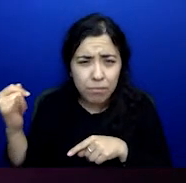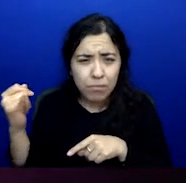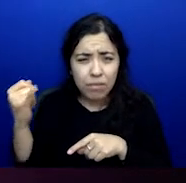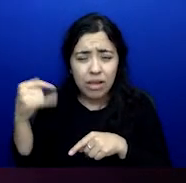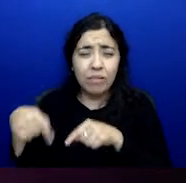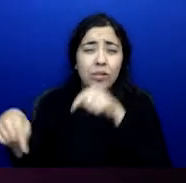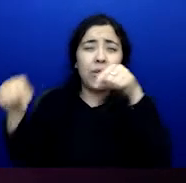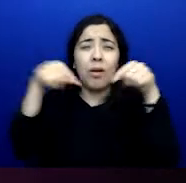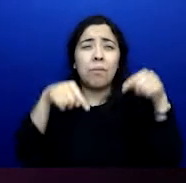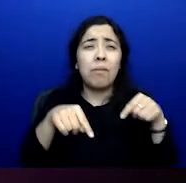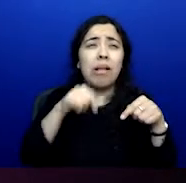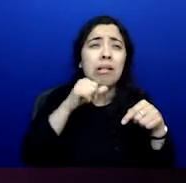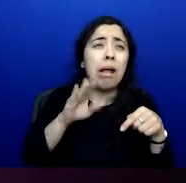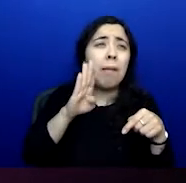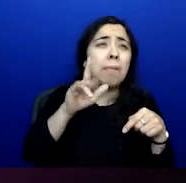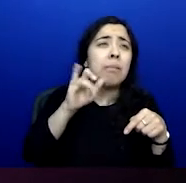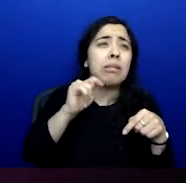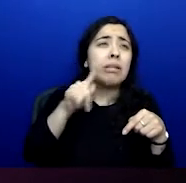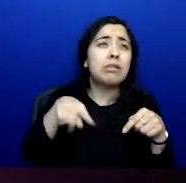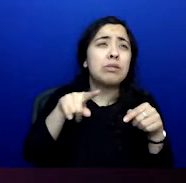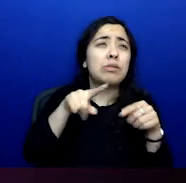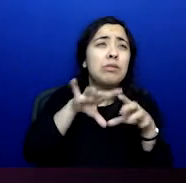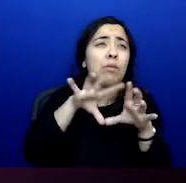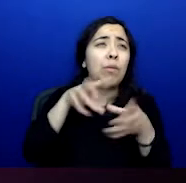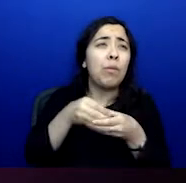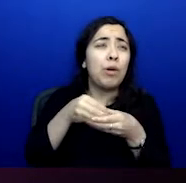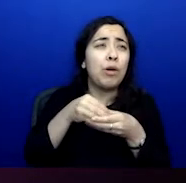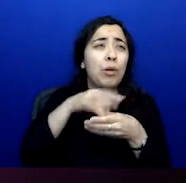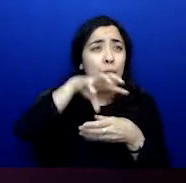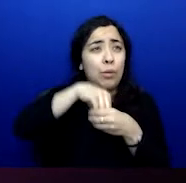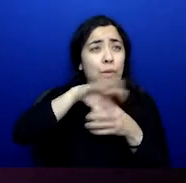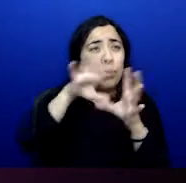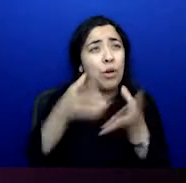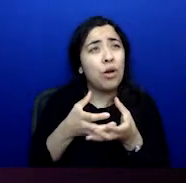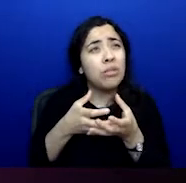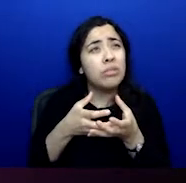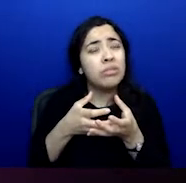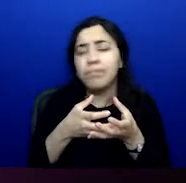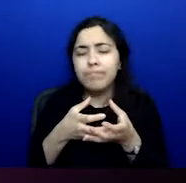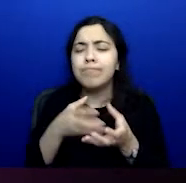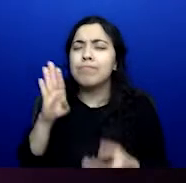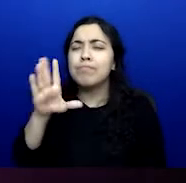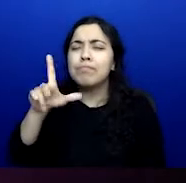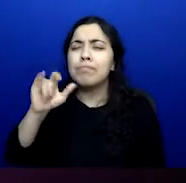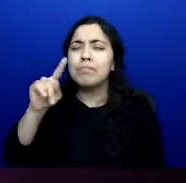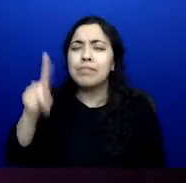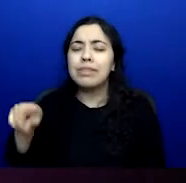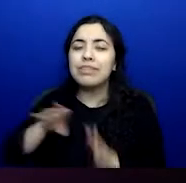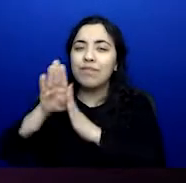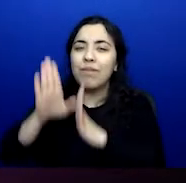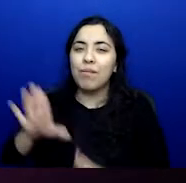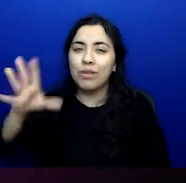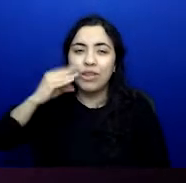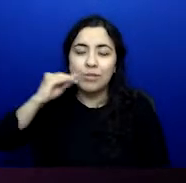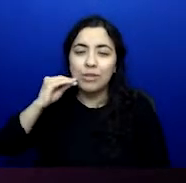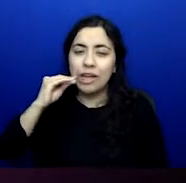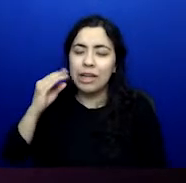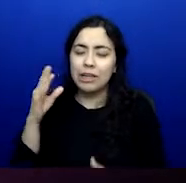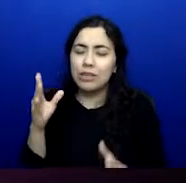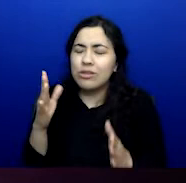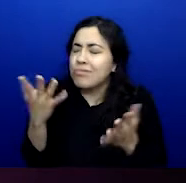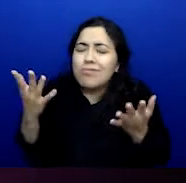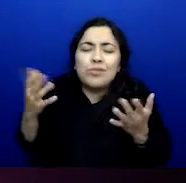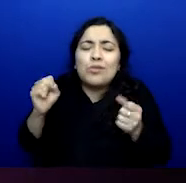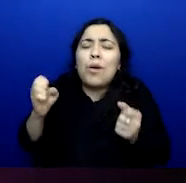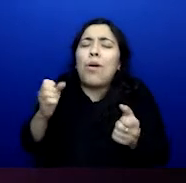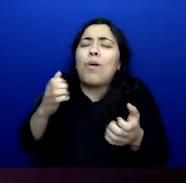to go back to a non-Blitz world. The Blitz developer experience is just too good, and the